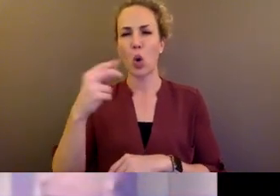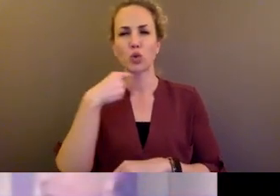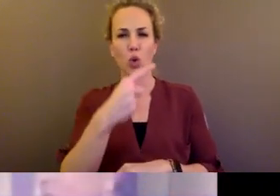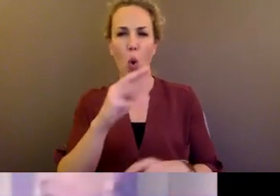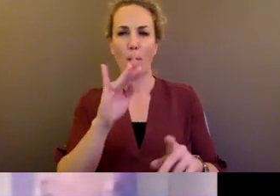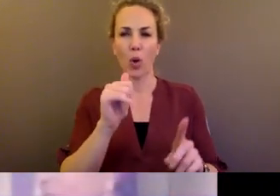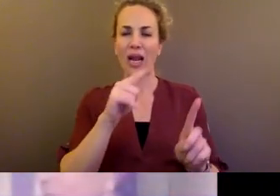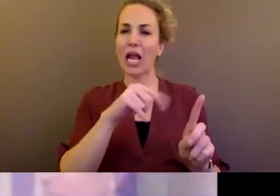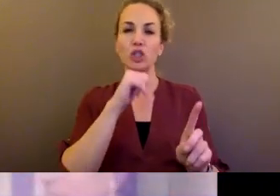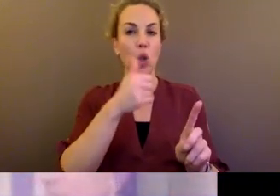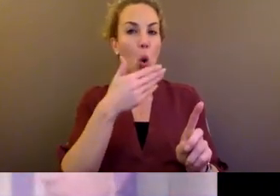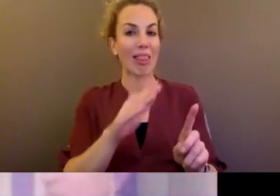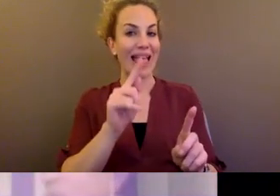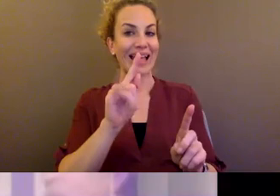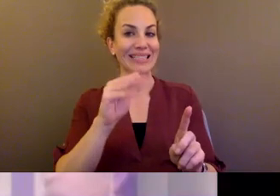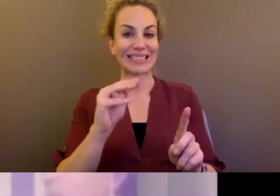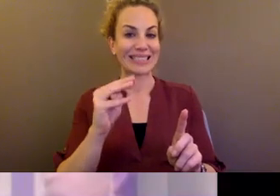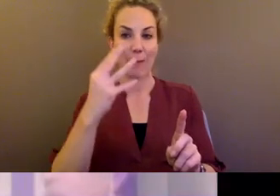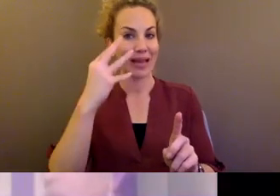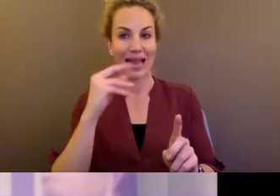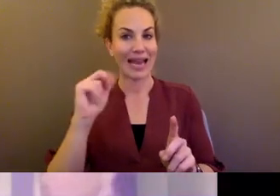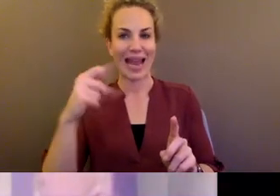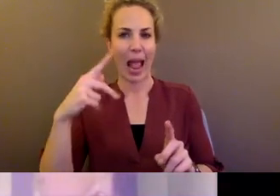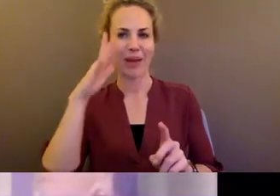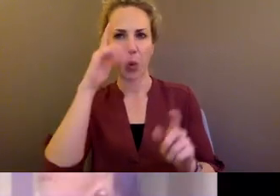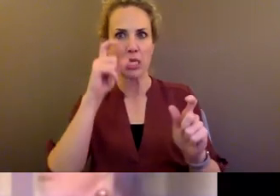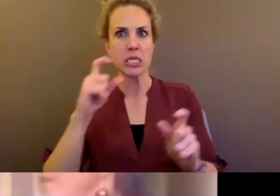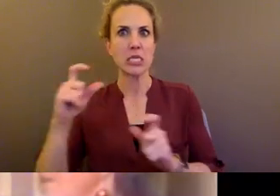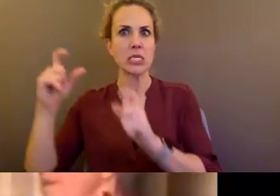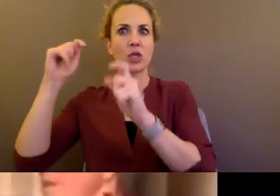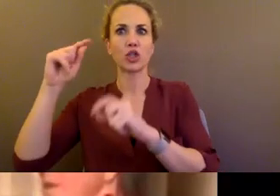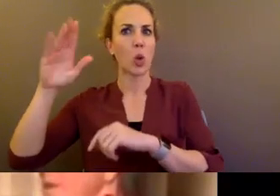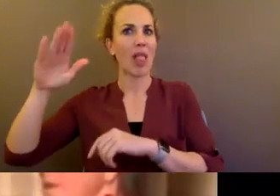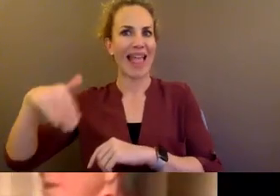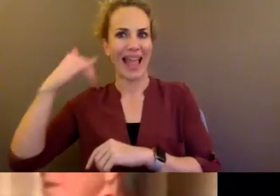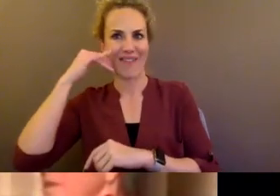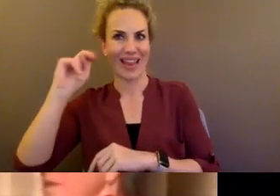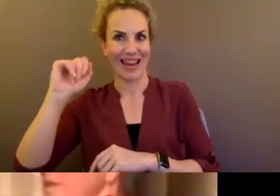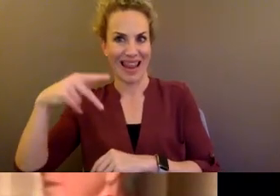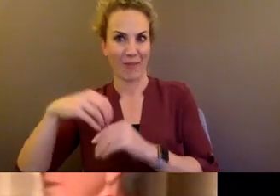Maria, "Don't let Timothy nap. He stays up too late when he's napped in the afternoon."